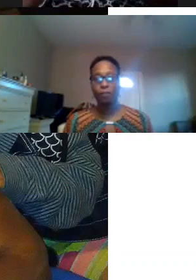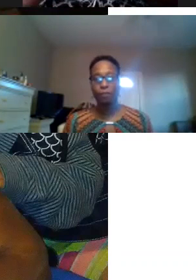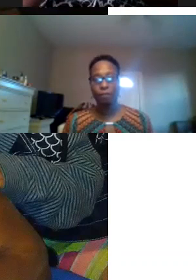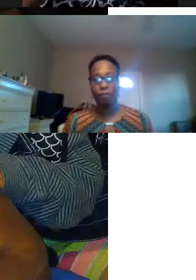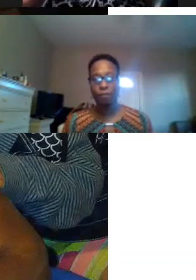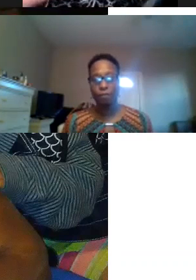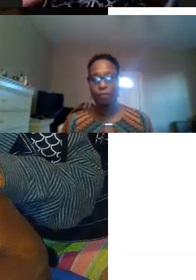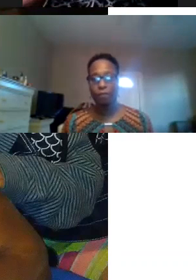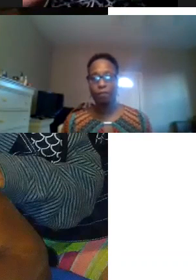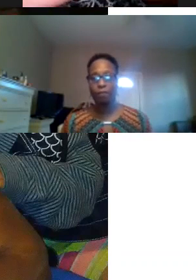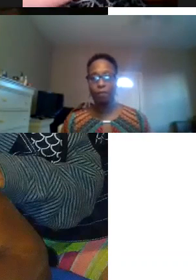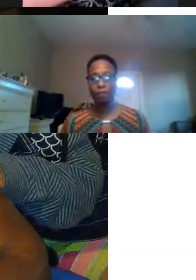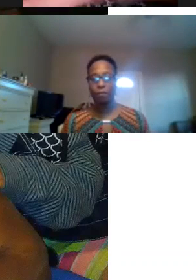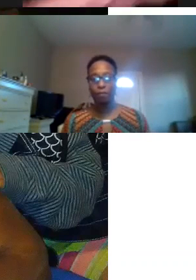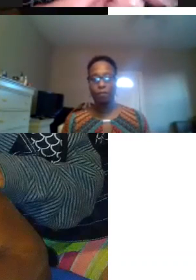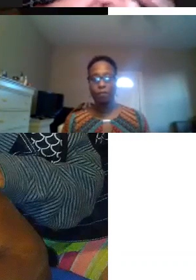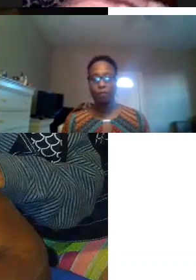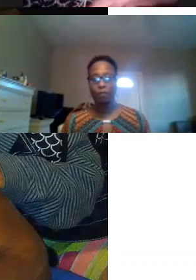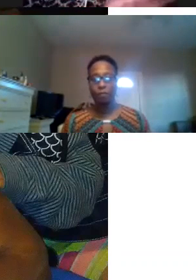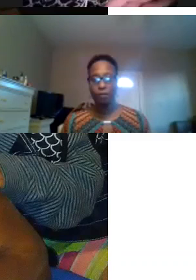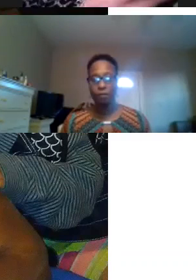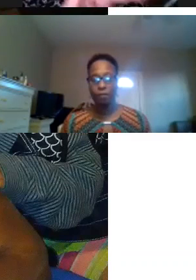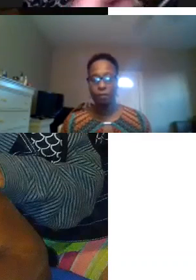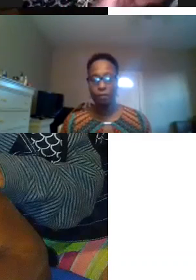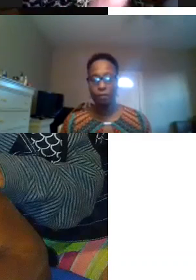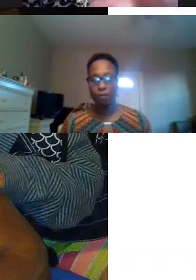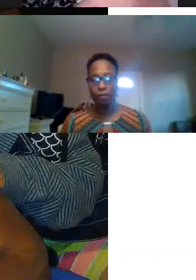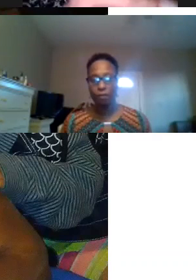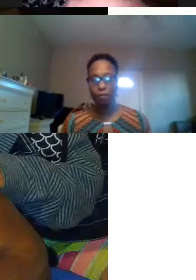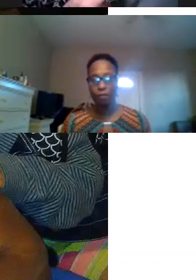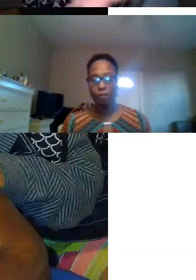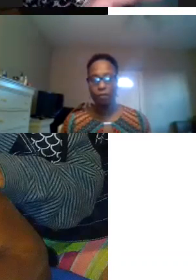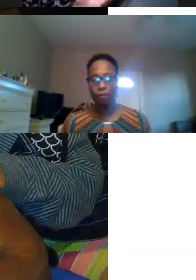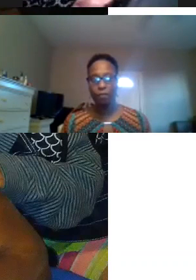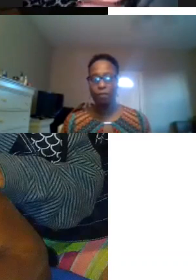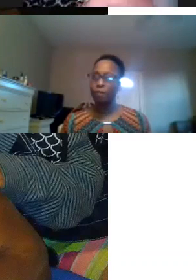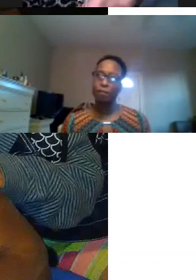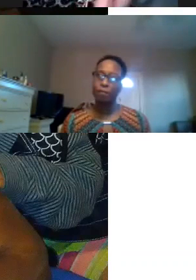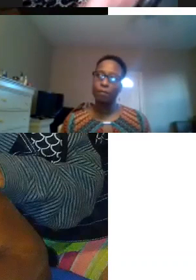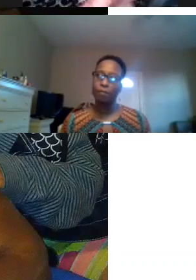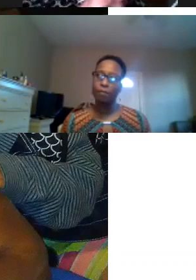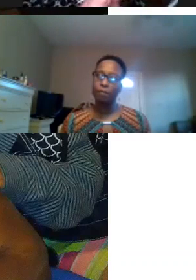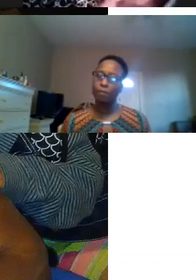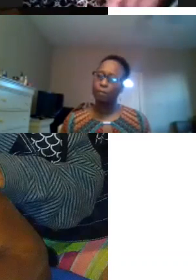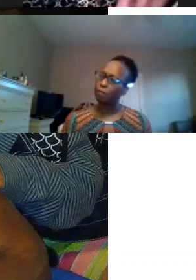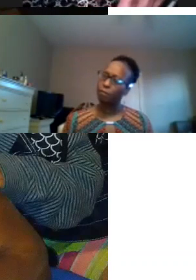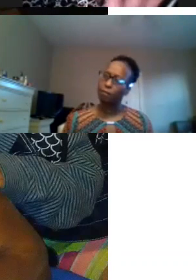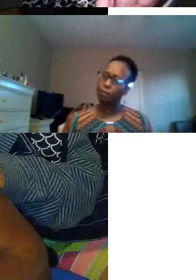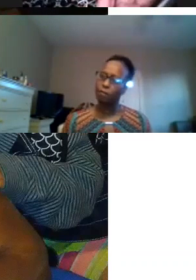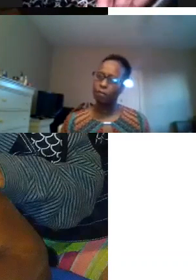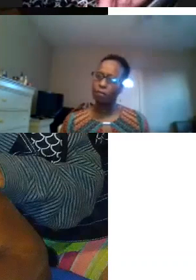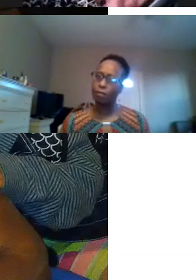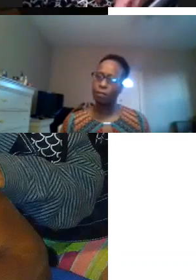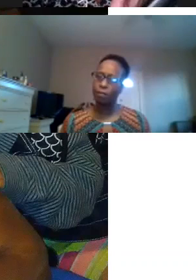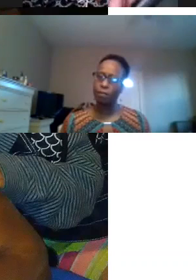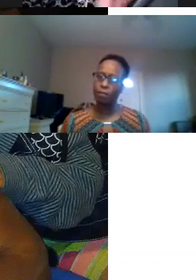send somebody out to help clean her house, but she can't get assistance with her medications. She can